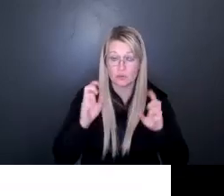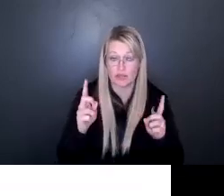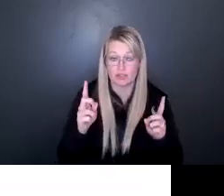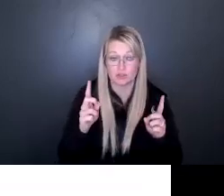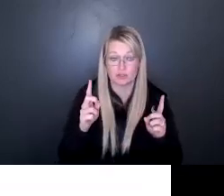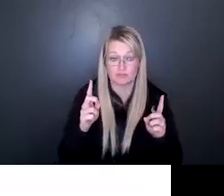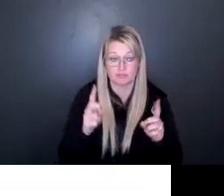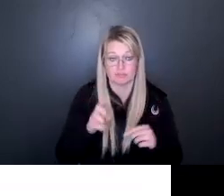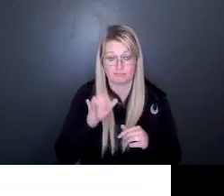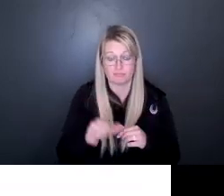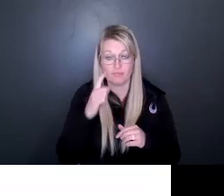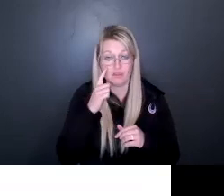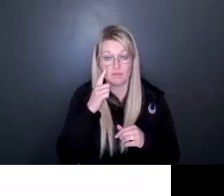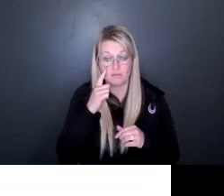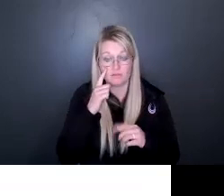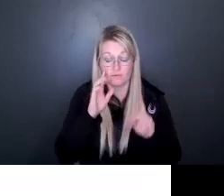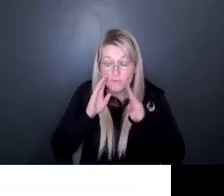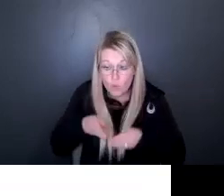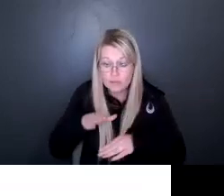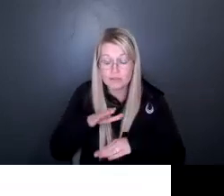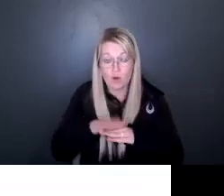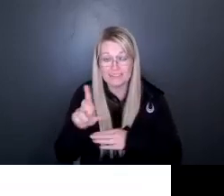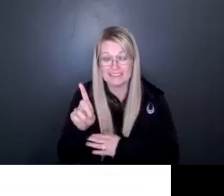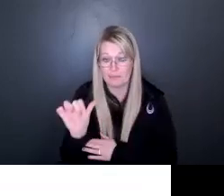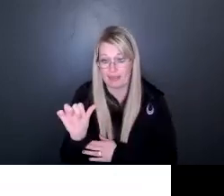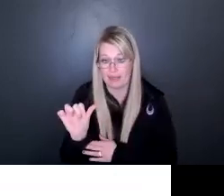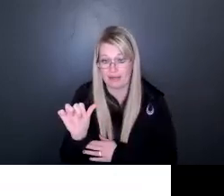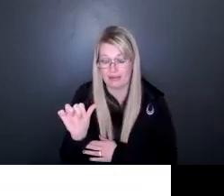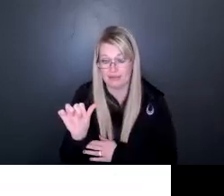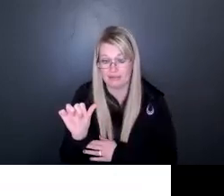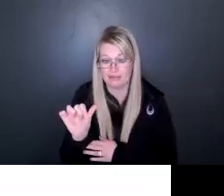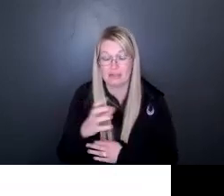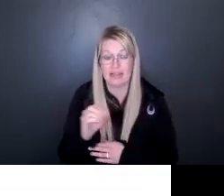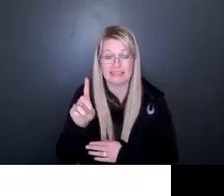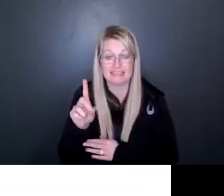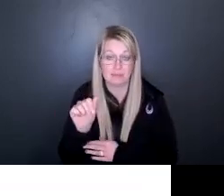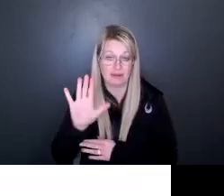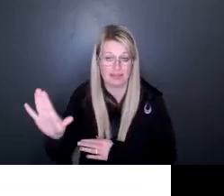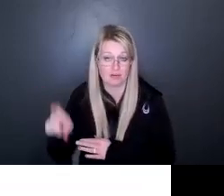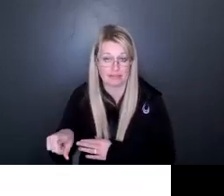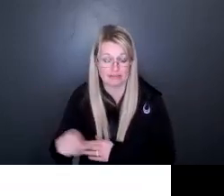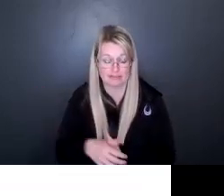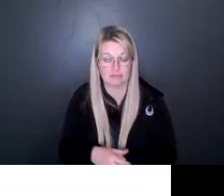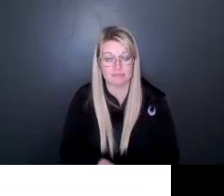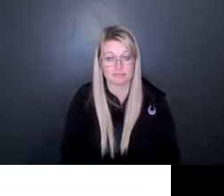education is focused on disability and disability needs.